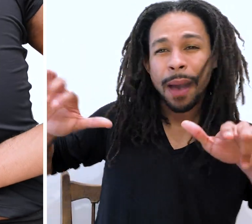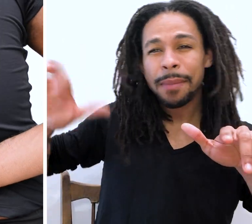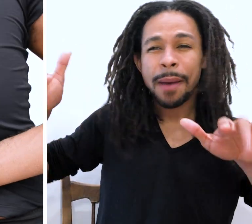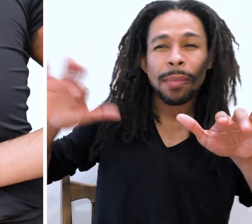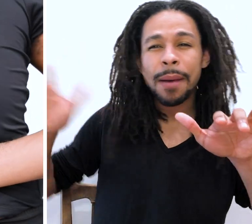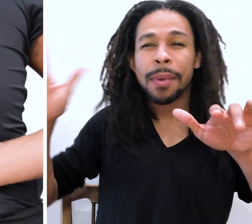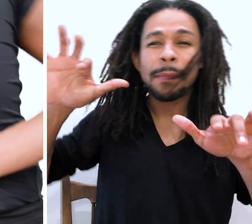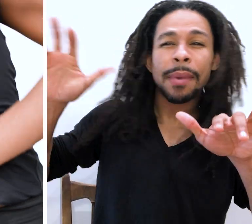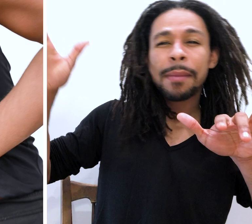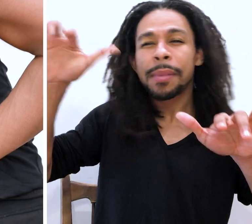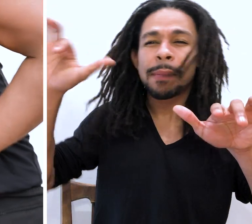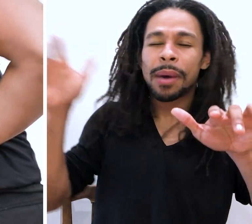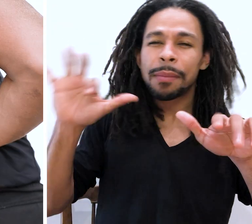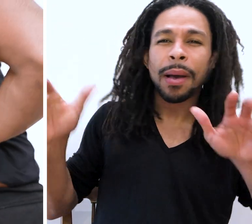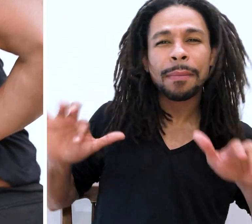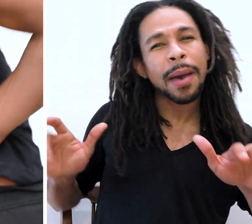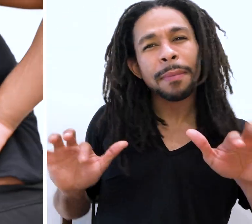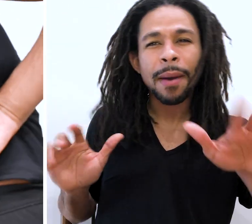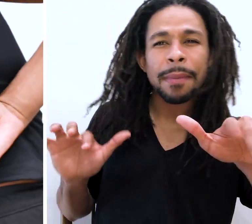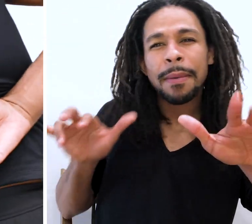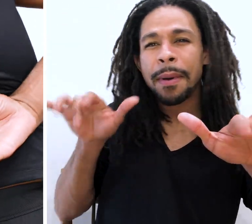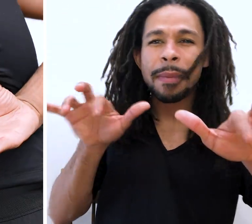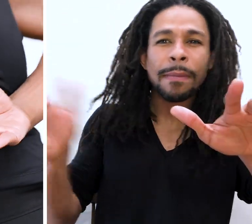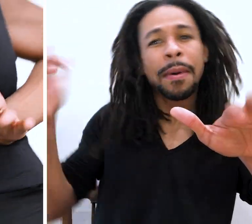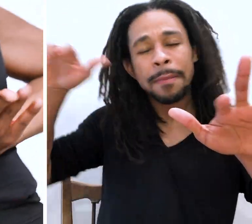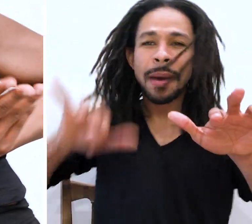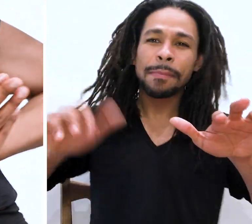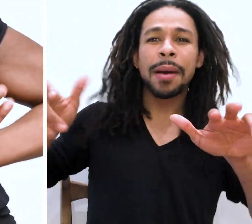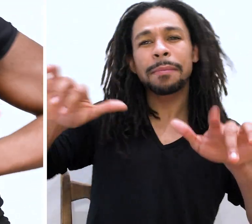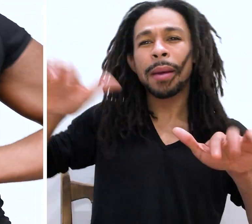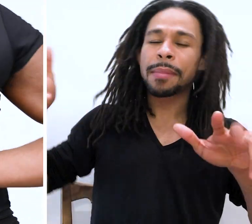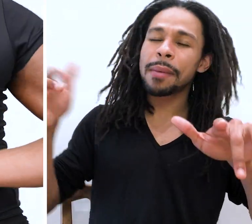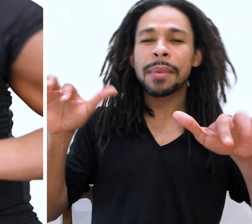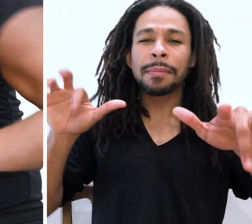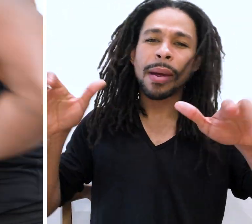as if it were forbidden to be touched or moved, as if it were taboo.